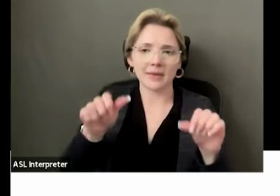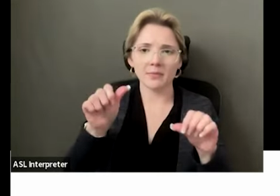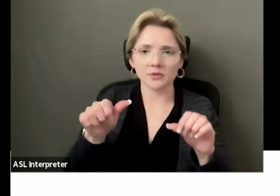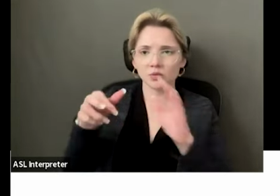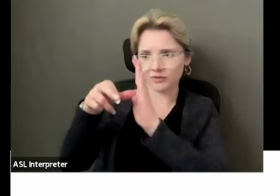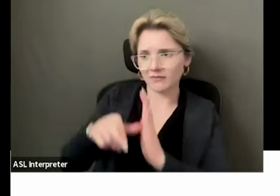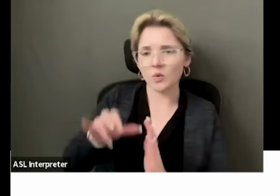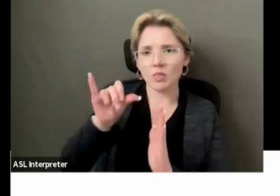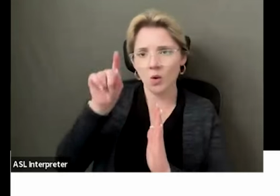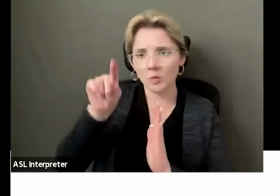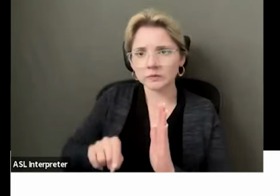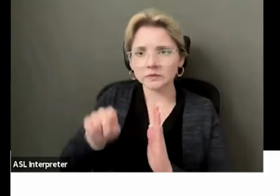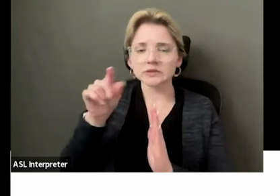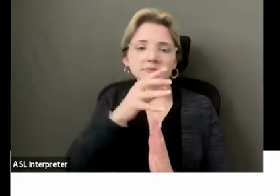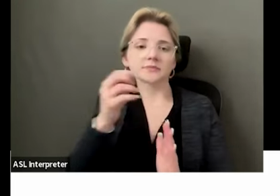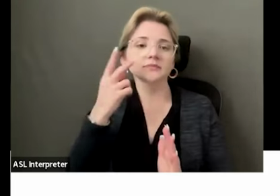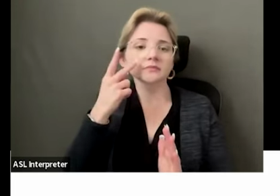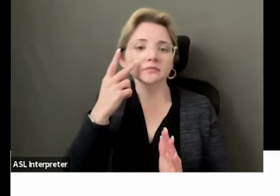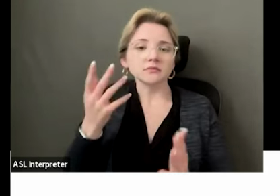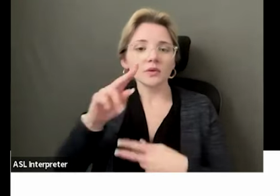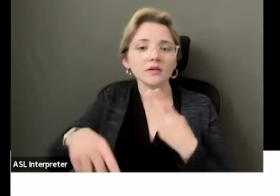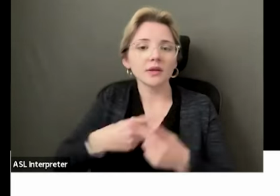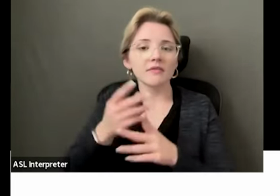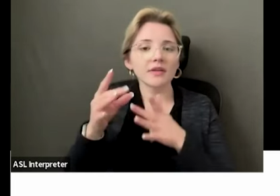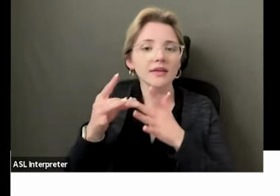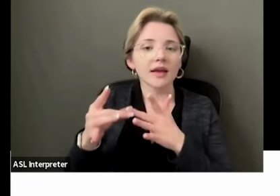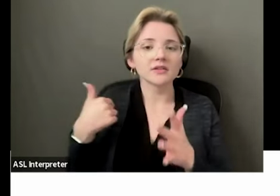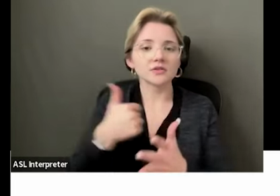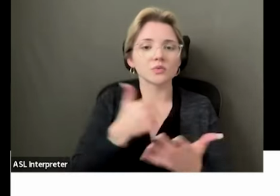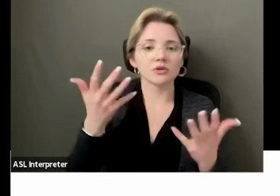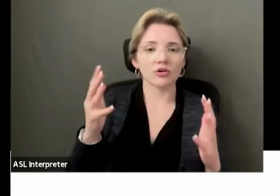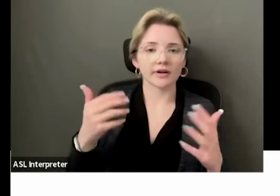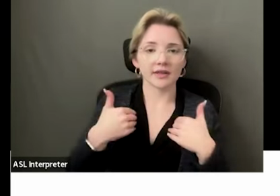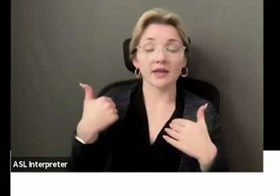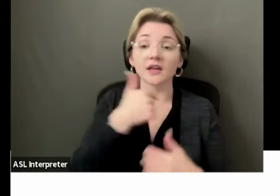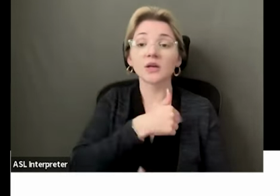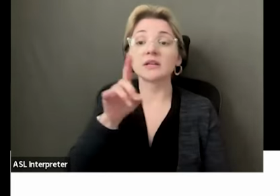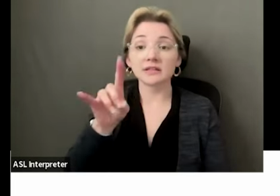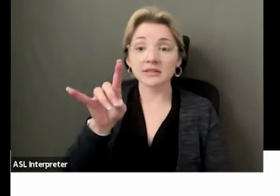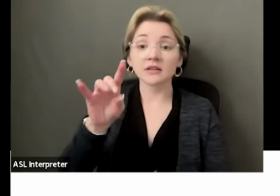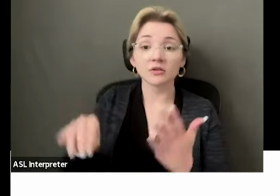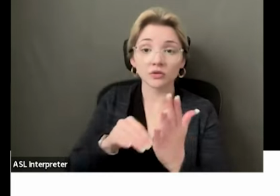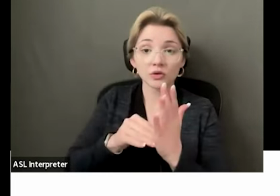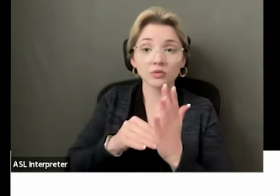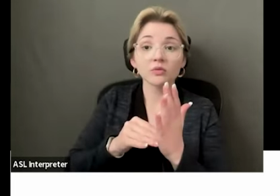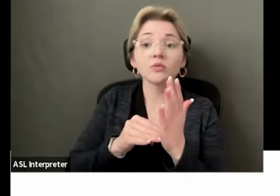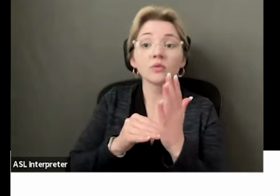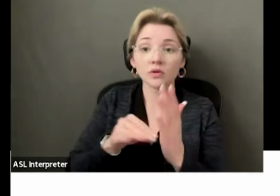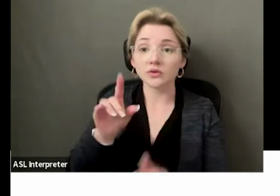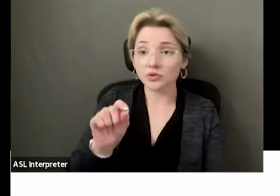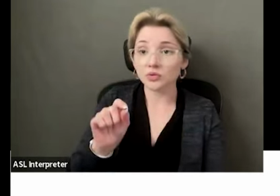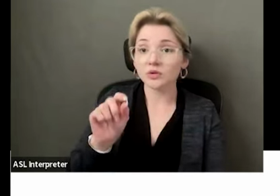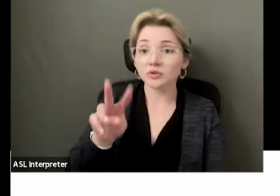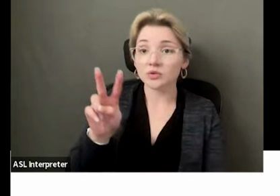see what guidance we already have. We have noted that some of the VAWA